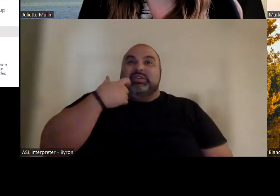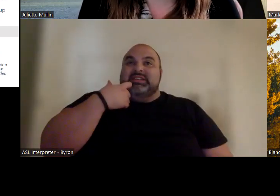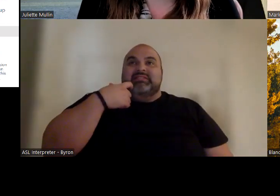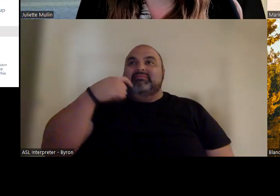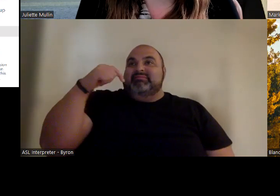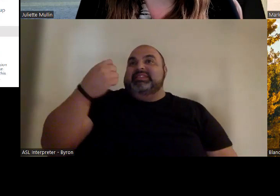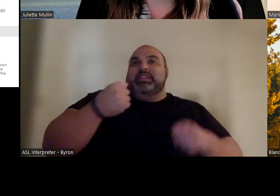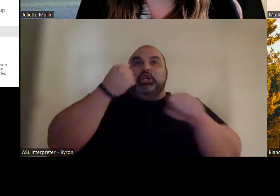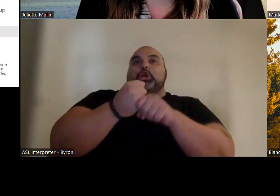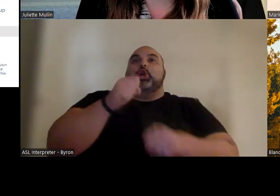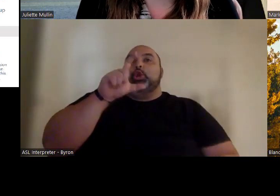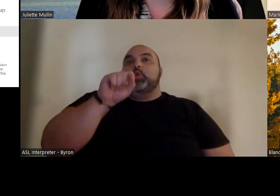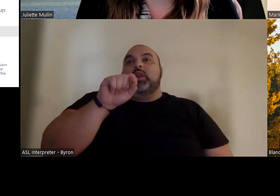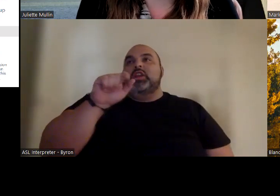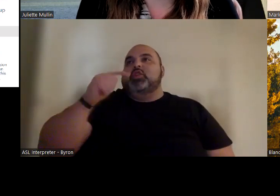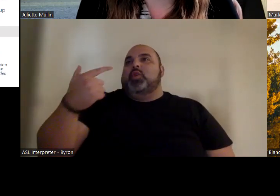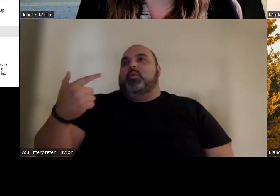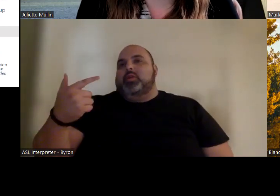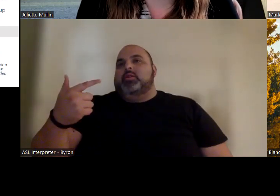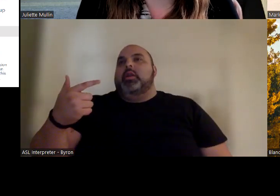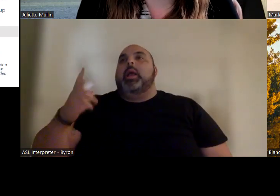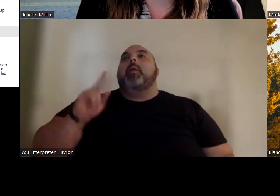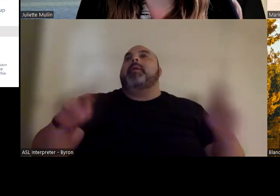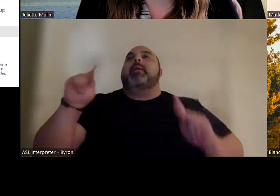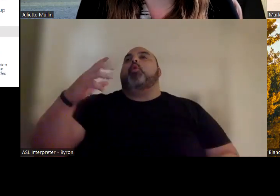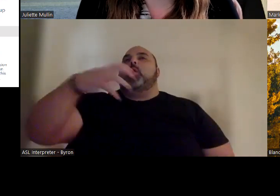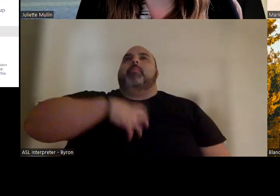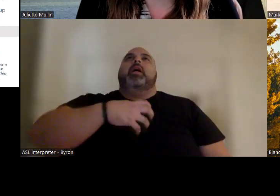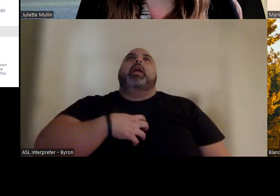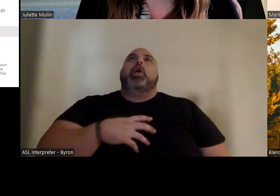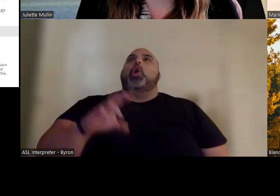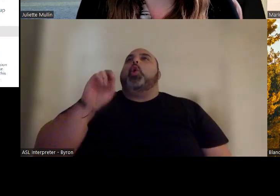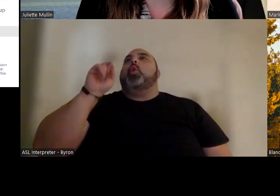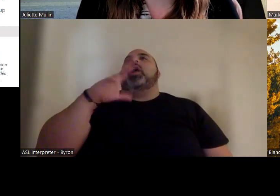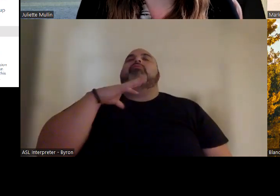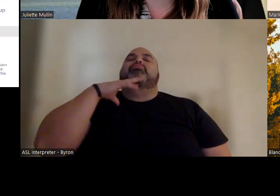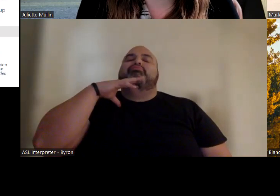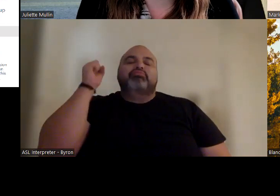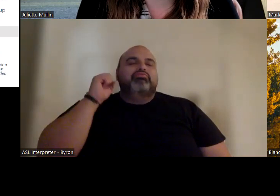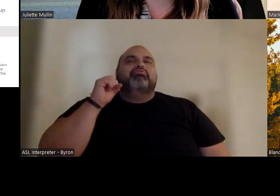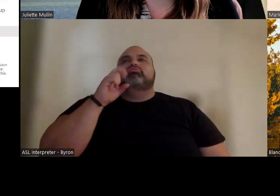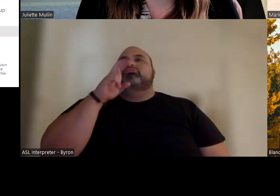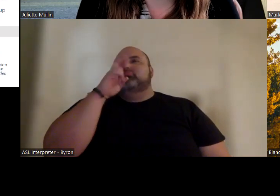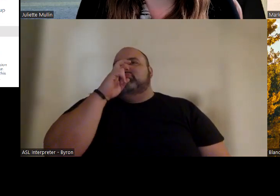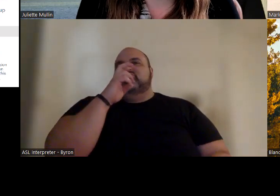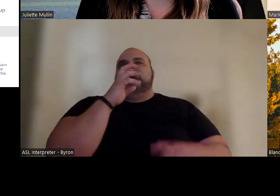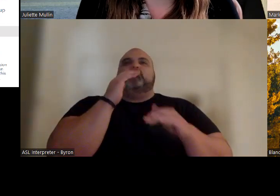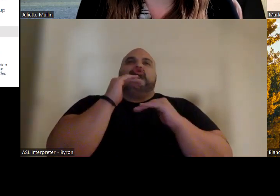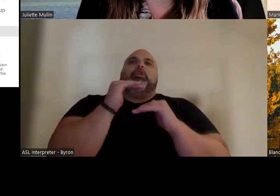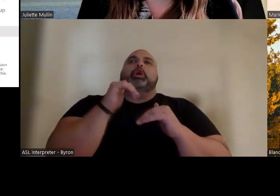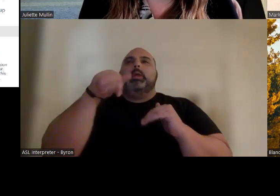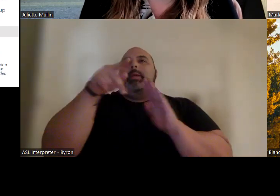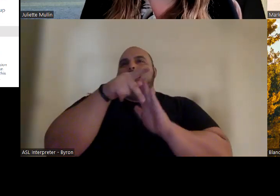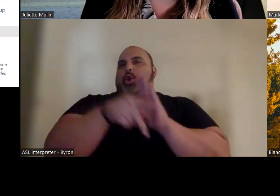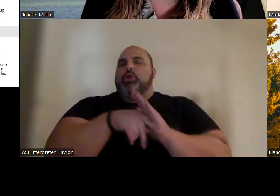Year in 2021, where people were then complaining, all right, I'm tired of the restrictions. And these policies